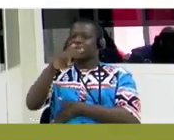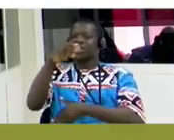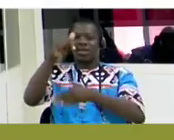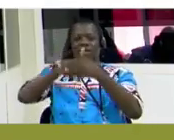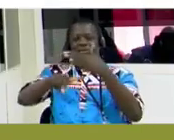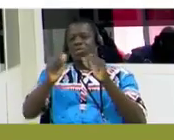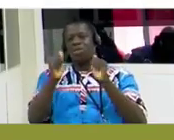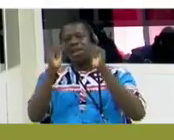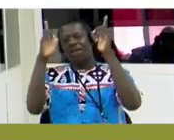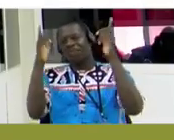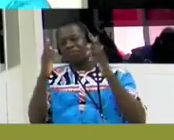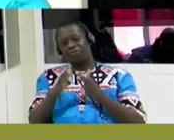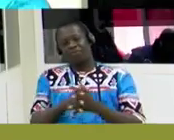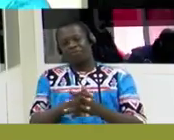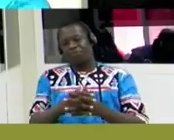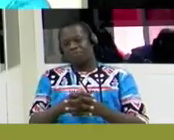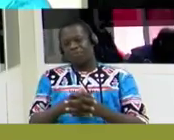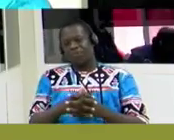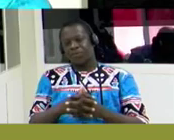Okay,